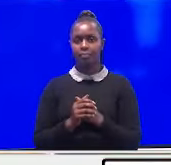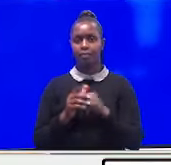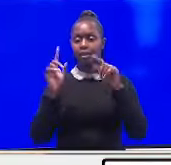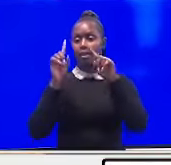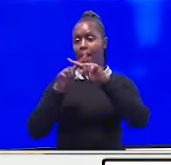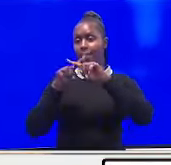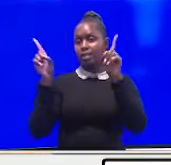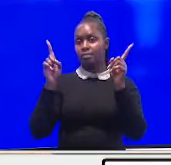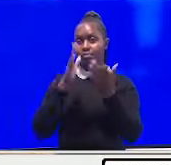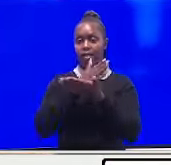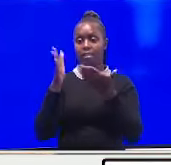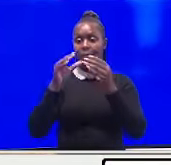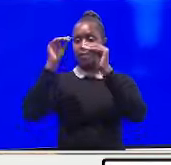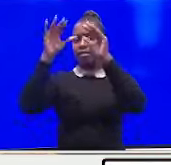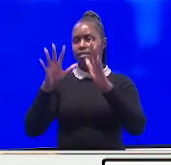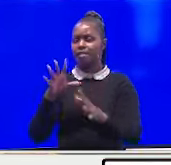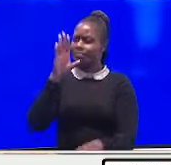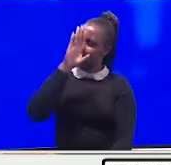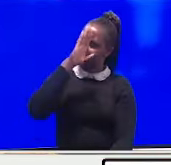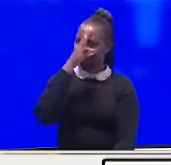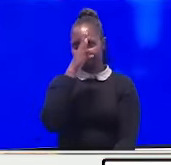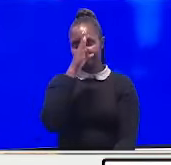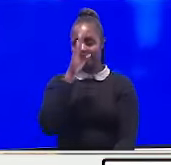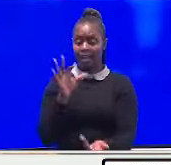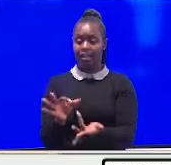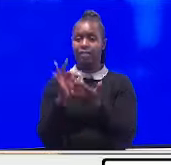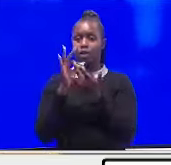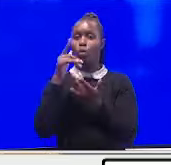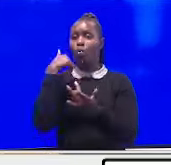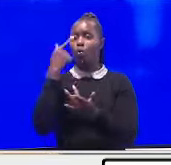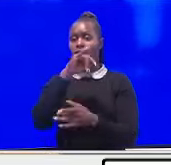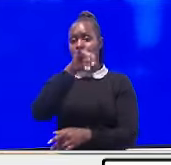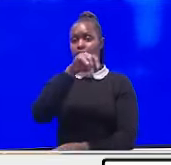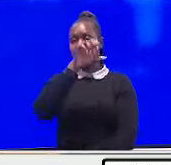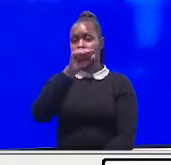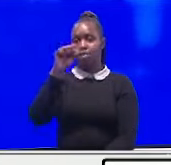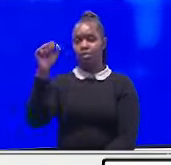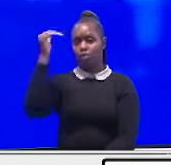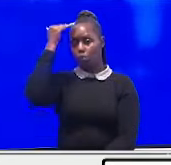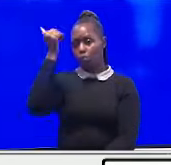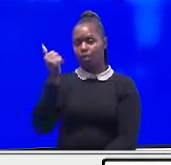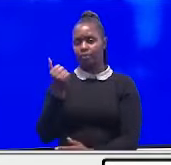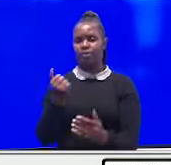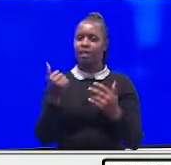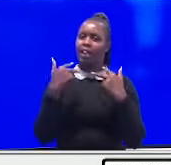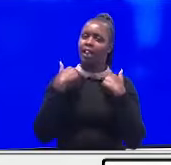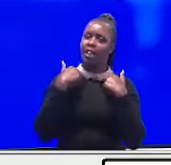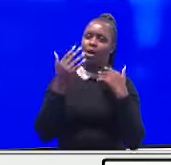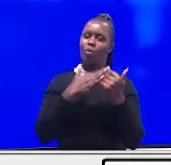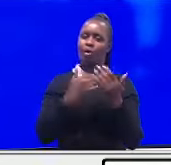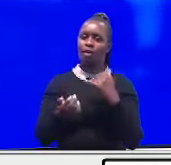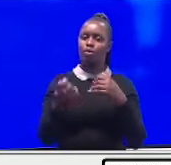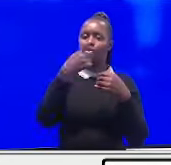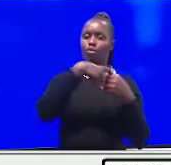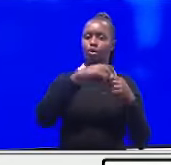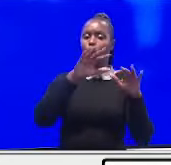However, some teachers were in a dilemma, especially those handling junior secondary, torn between joining a strike that is, among